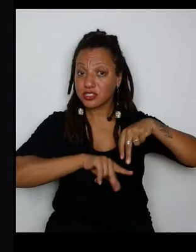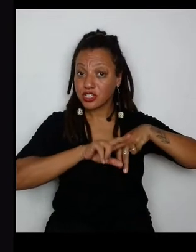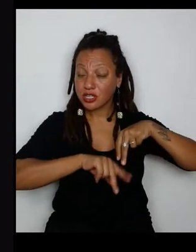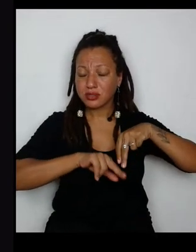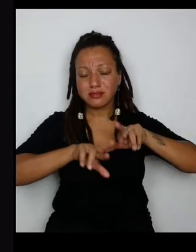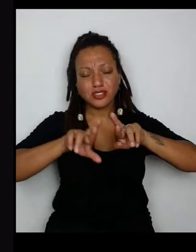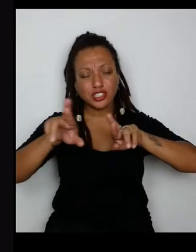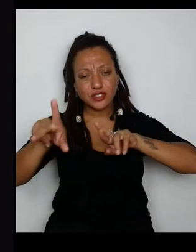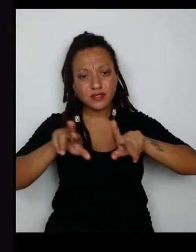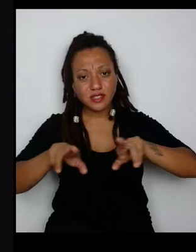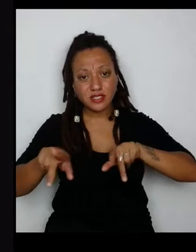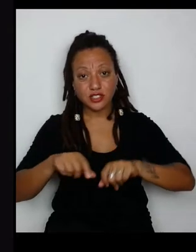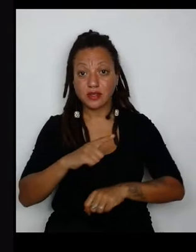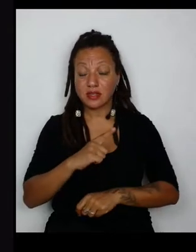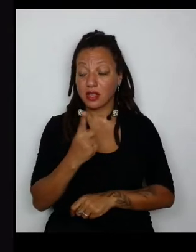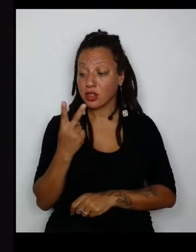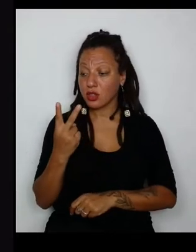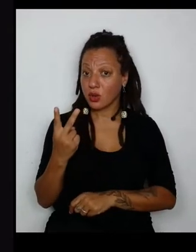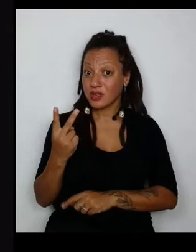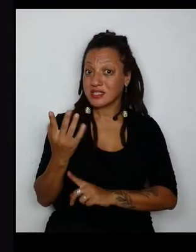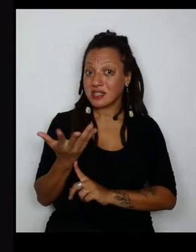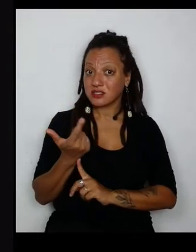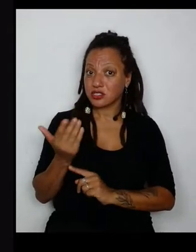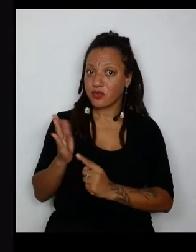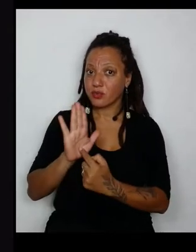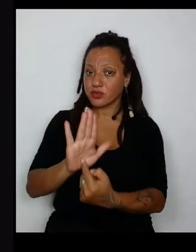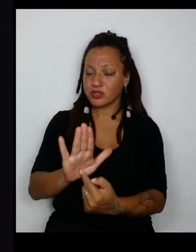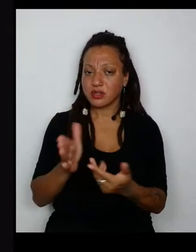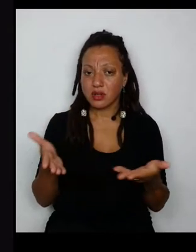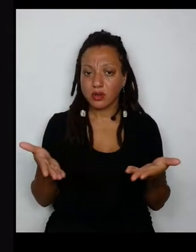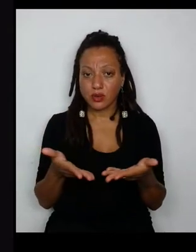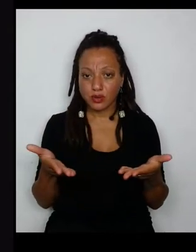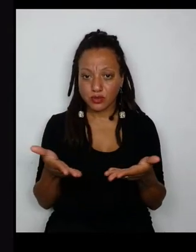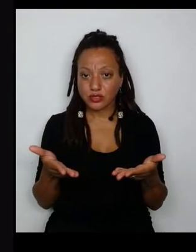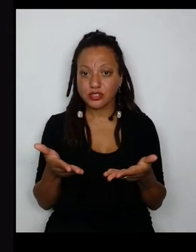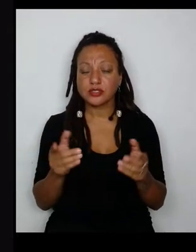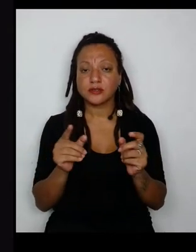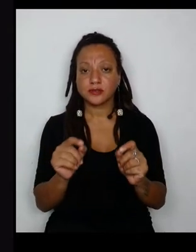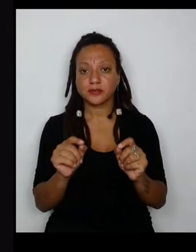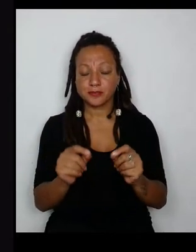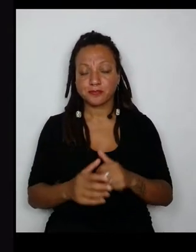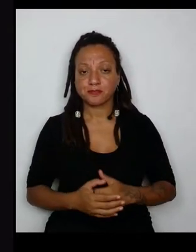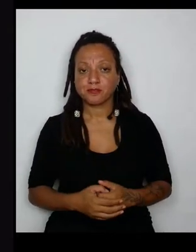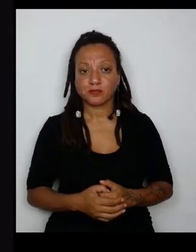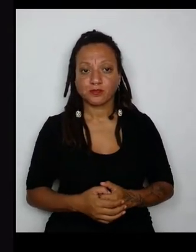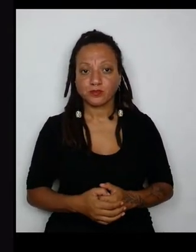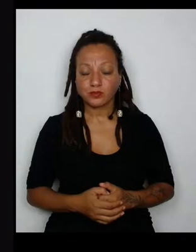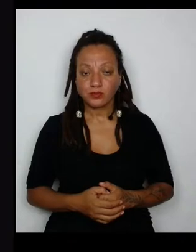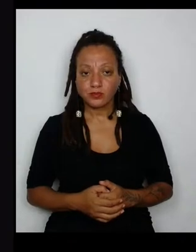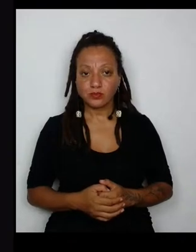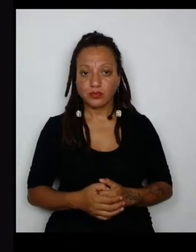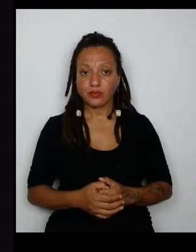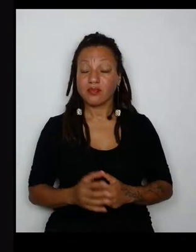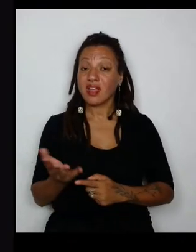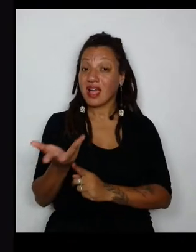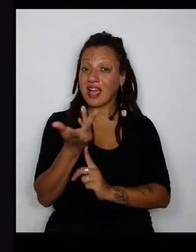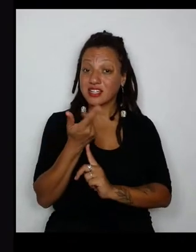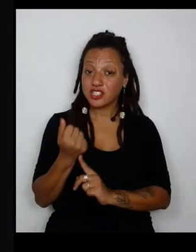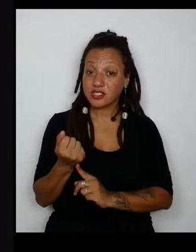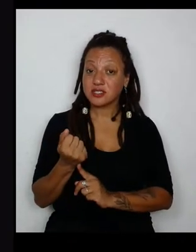going to look at today are both samoan paffafini artists returning to dan